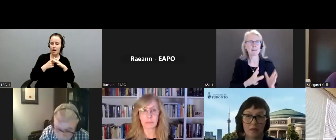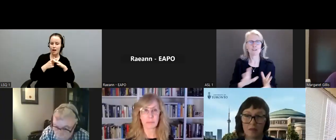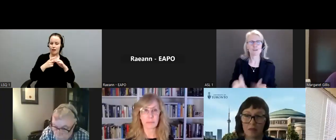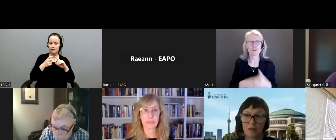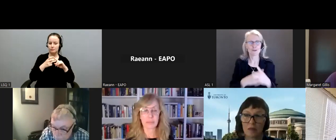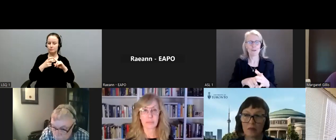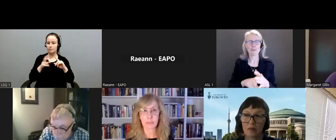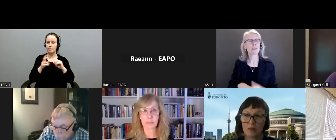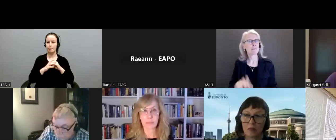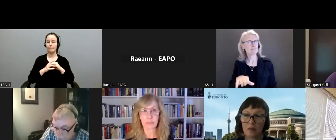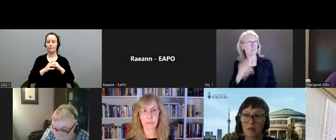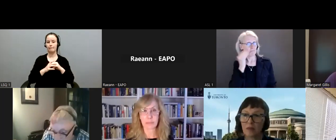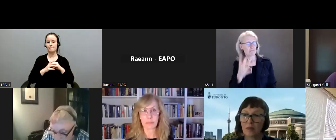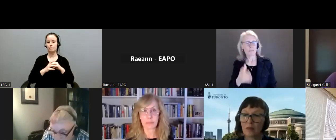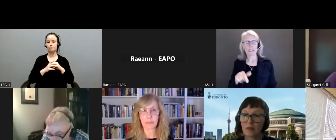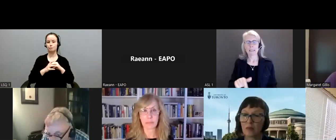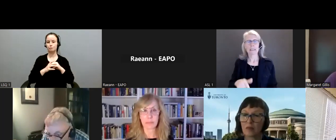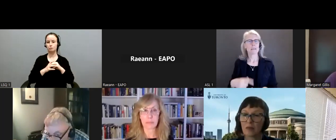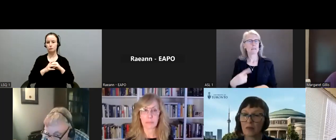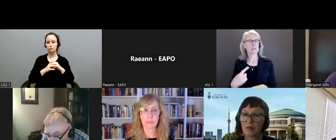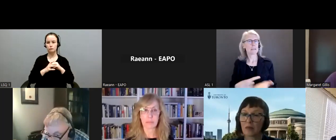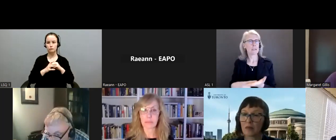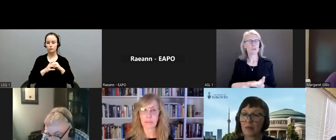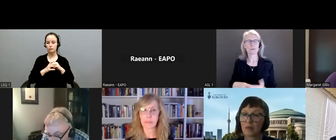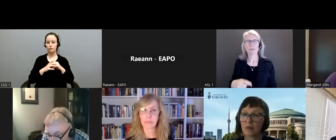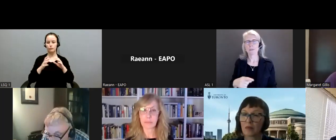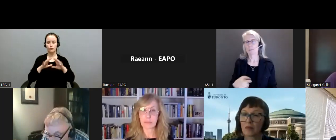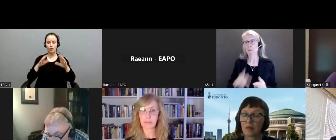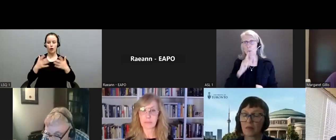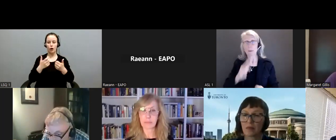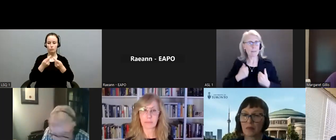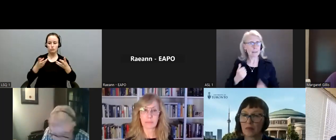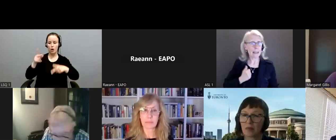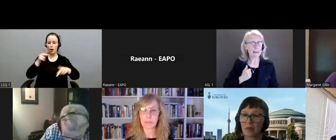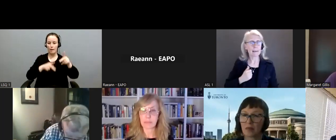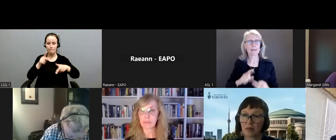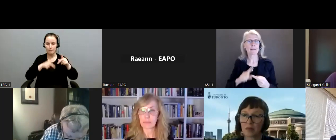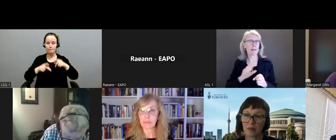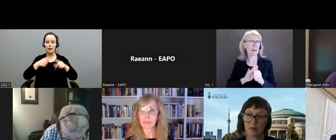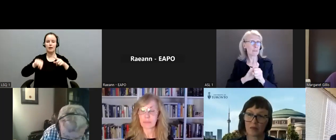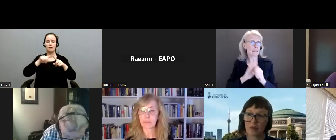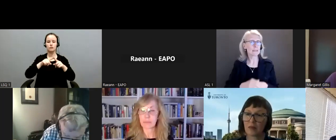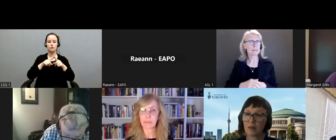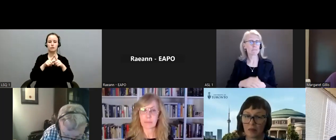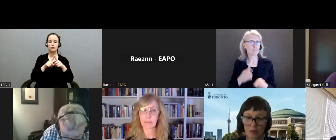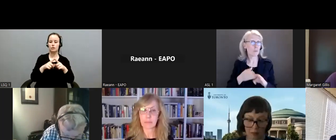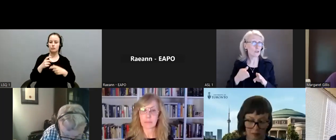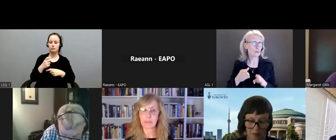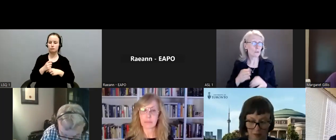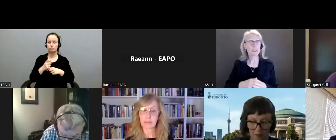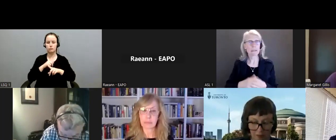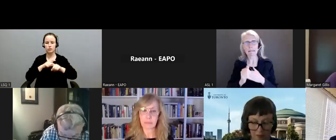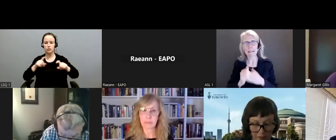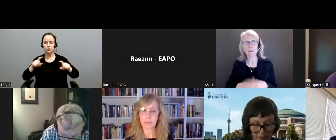today's discussion convenes citizens, advocates, professionals, and leaders who are taking an active role in